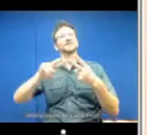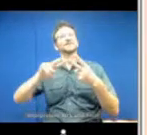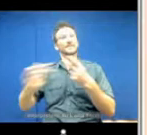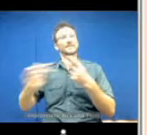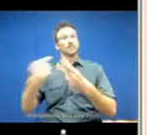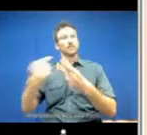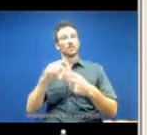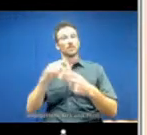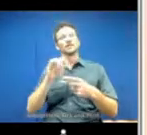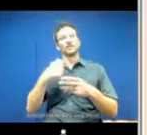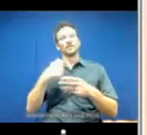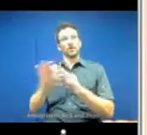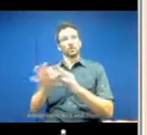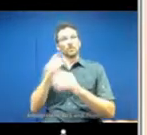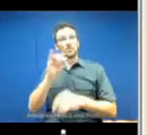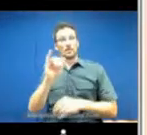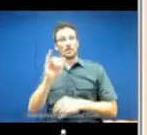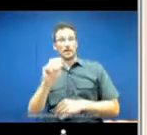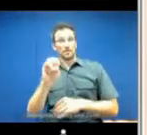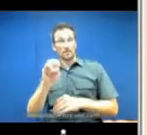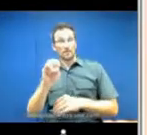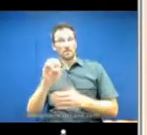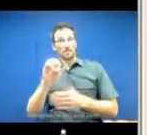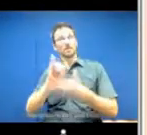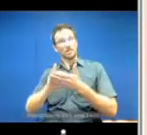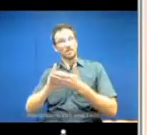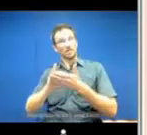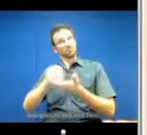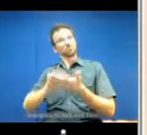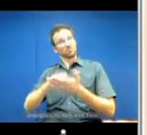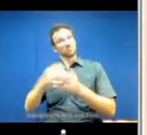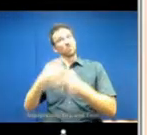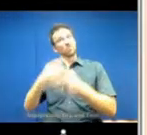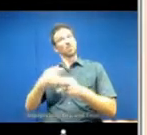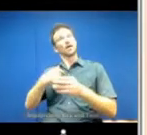have interpreted part of the investigation. Therefore, I am